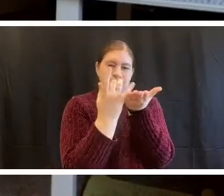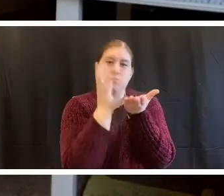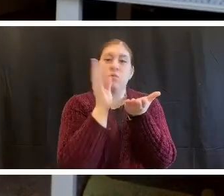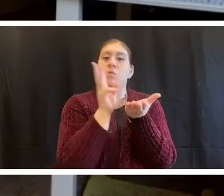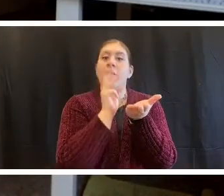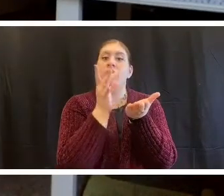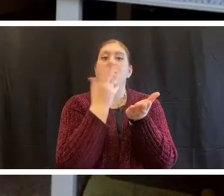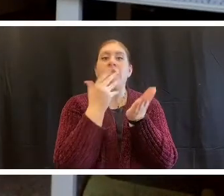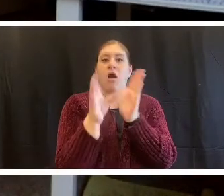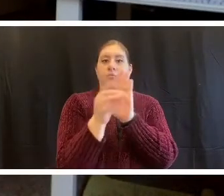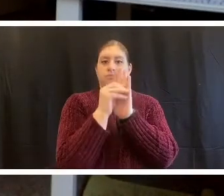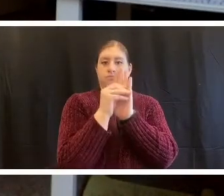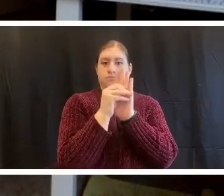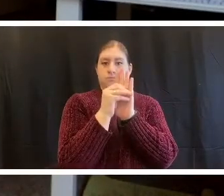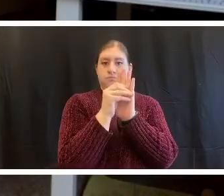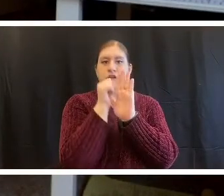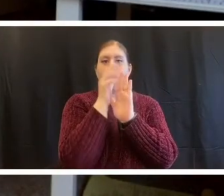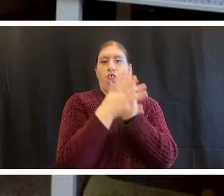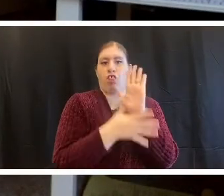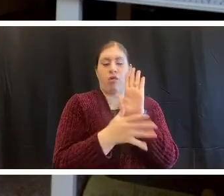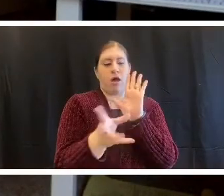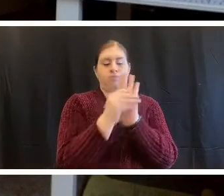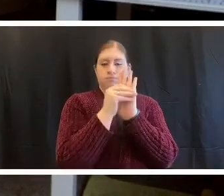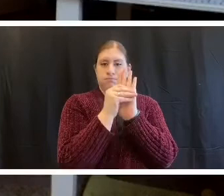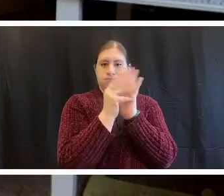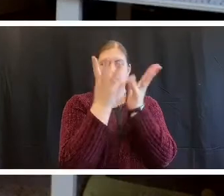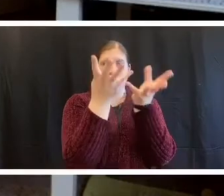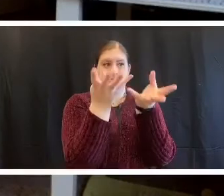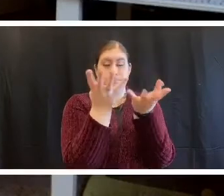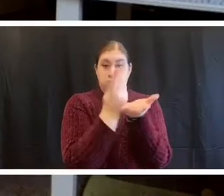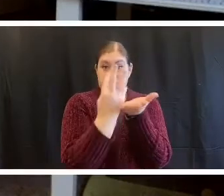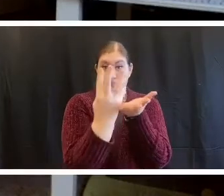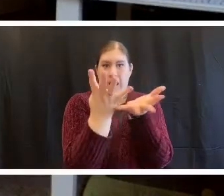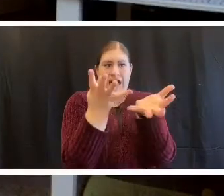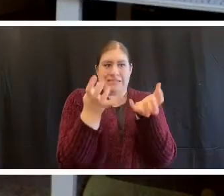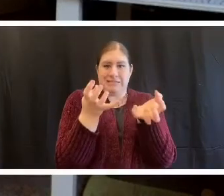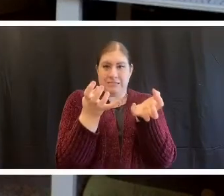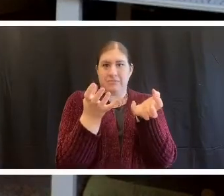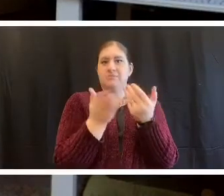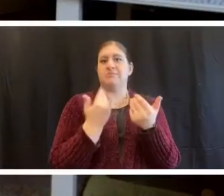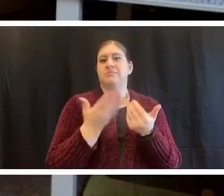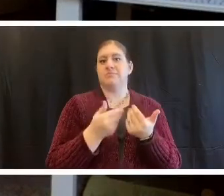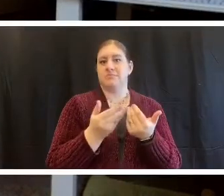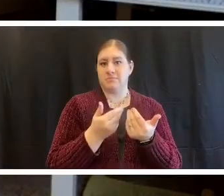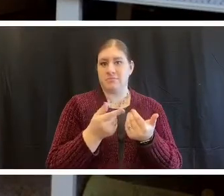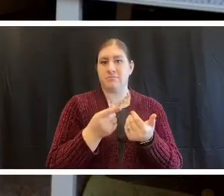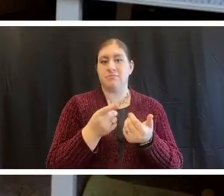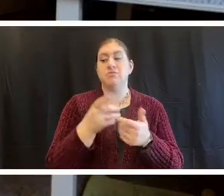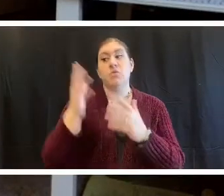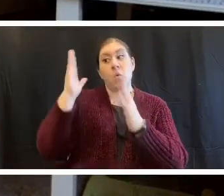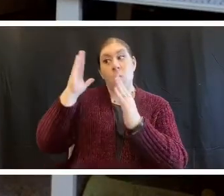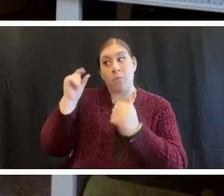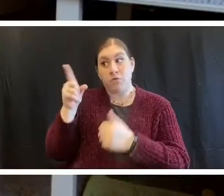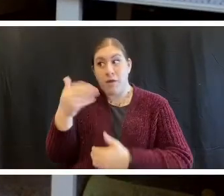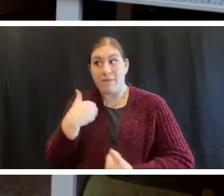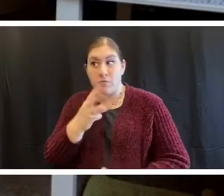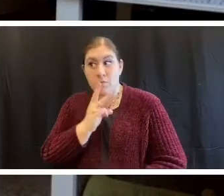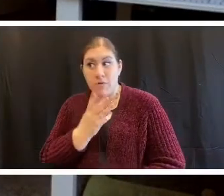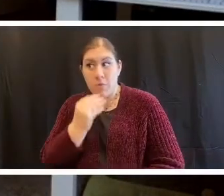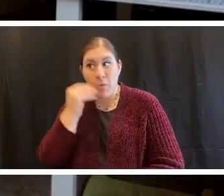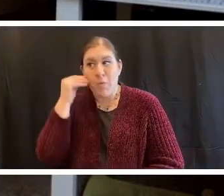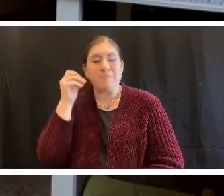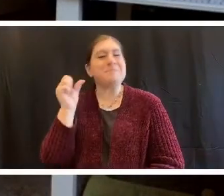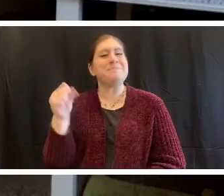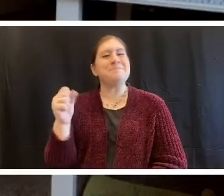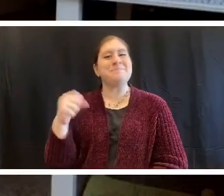your watercolor on your image. So that you're good to go because you hopefully do have water at home.